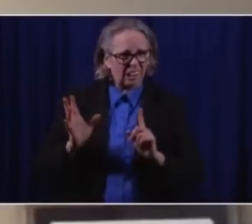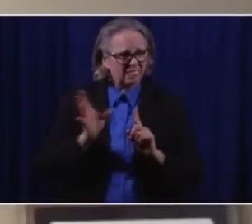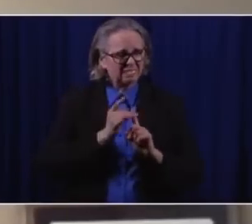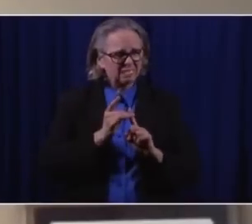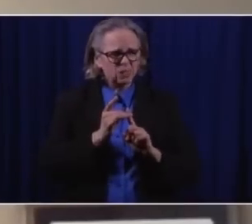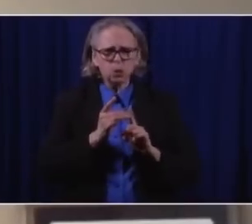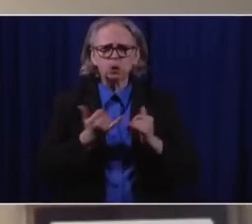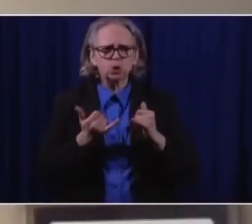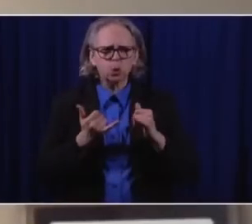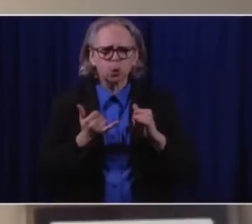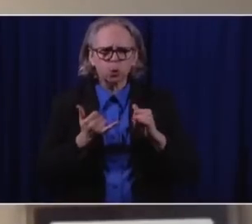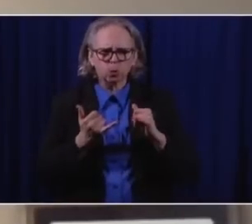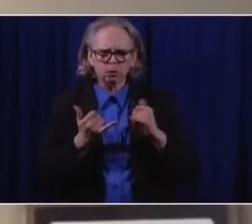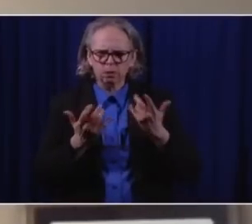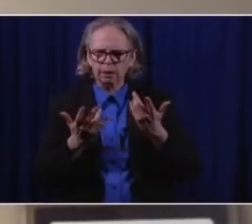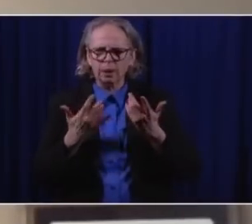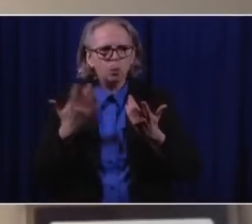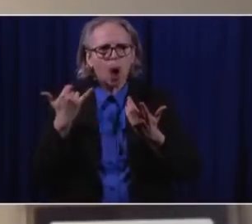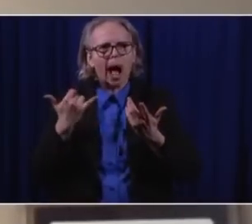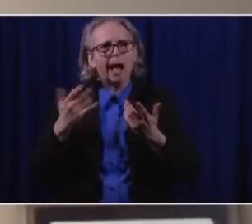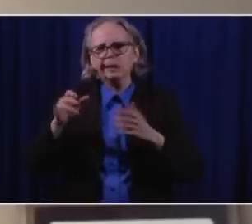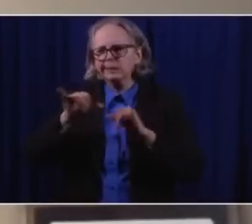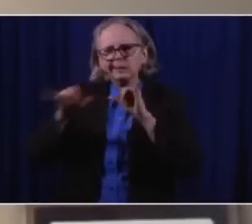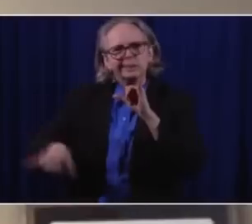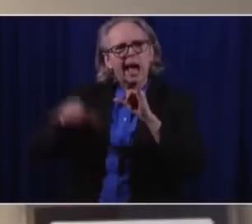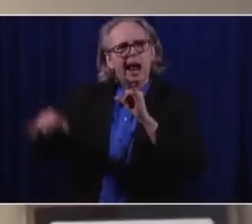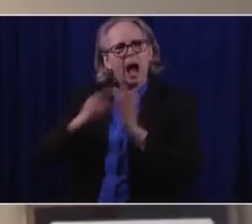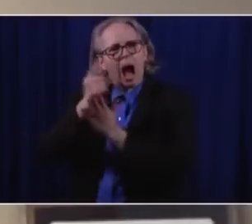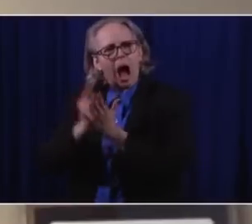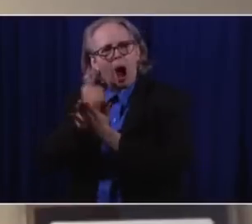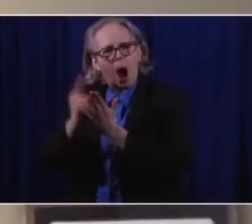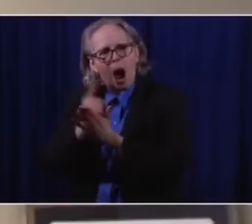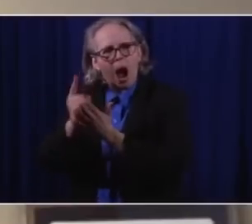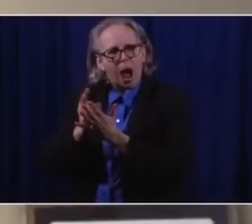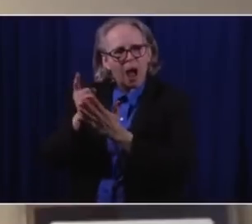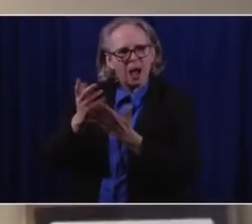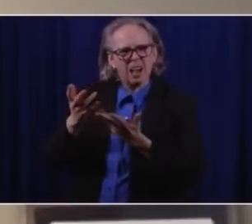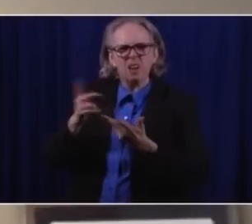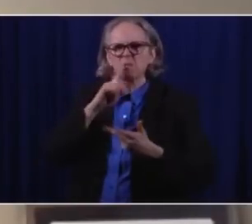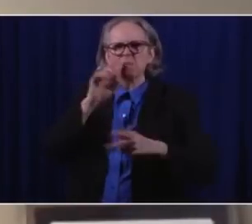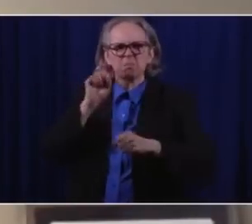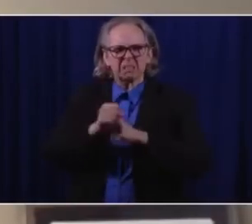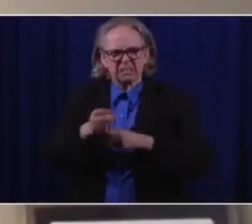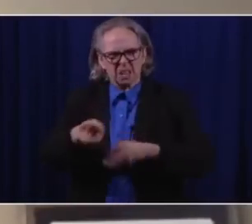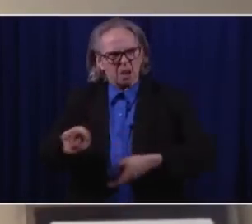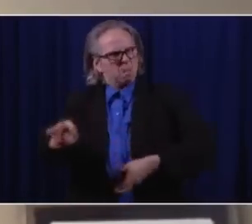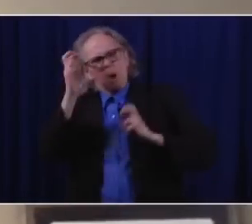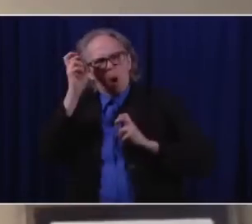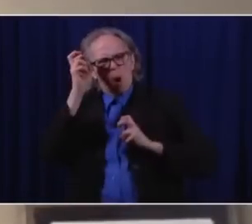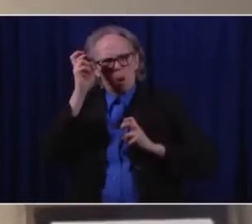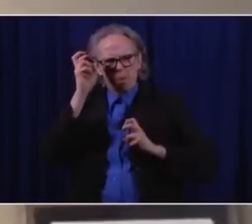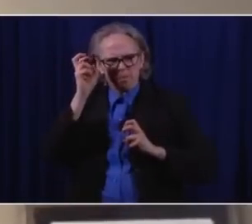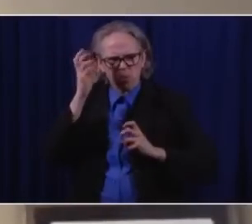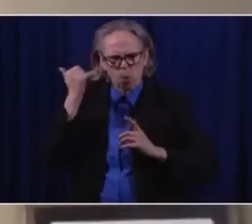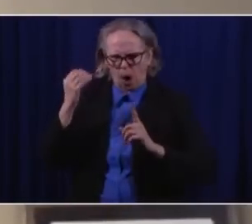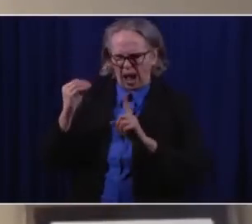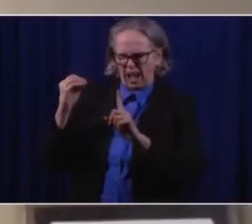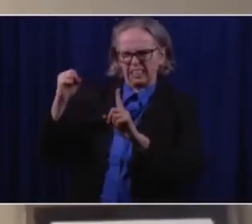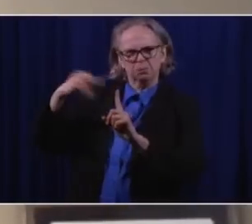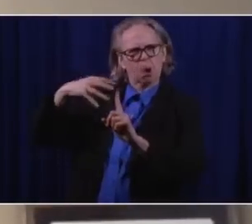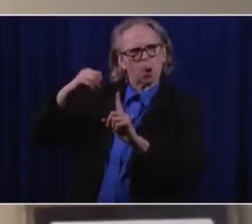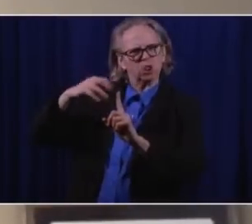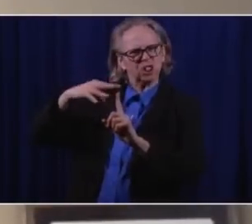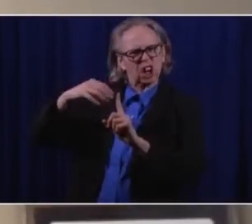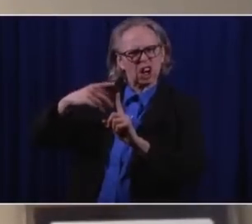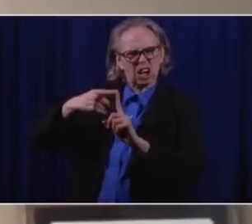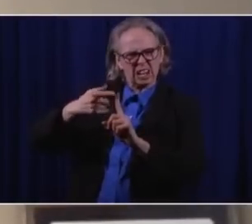on their care. All of that is really adding up to significant staff shortages, and we find ourselves working through those shortages on a shift by